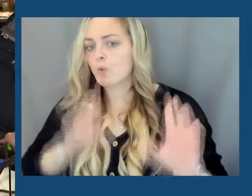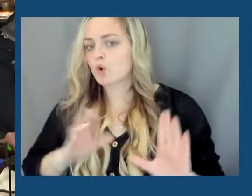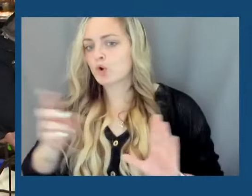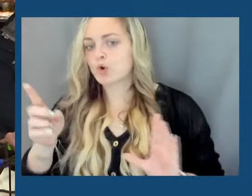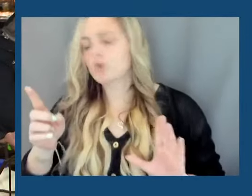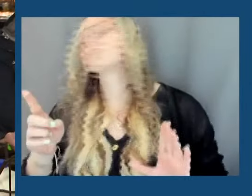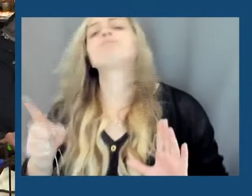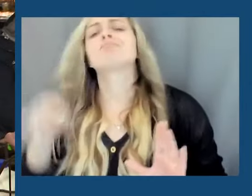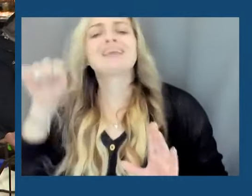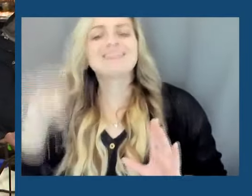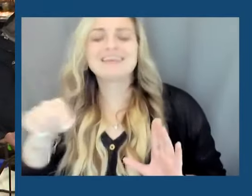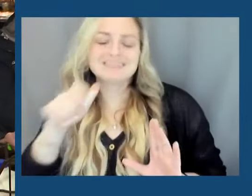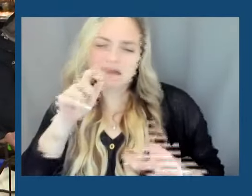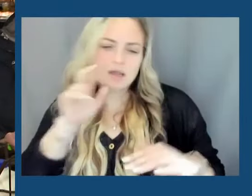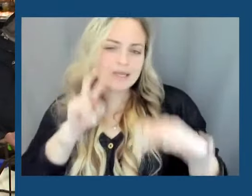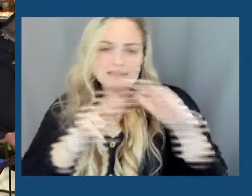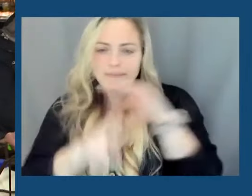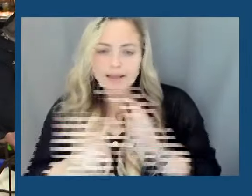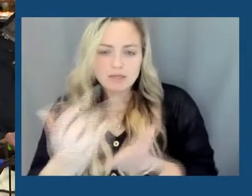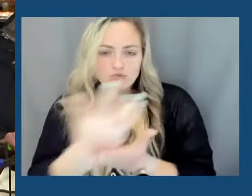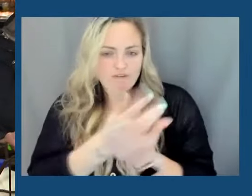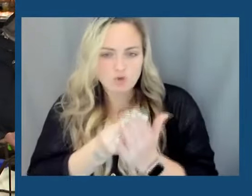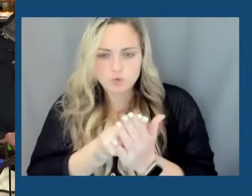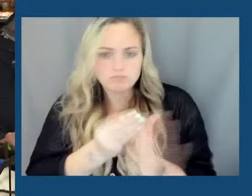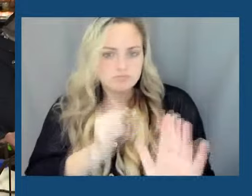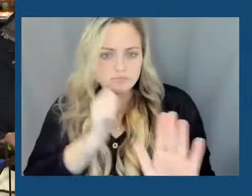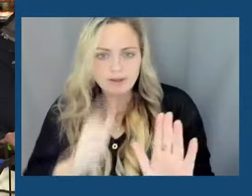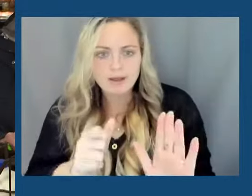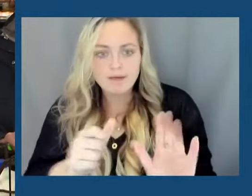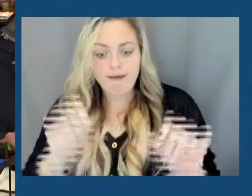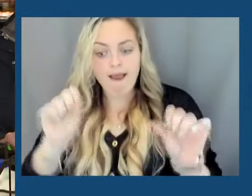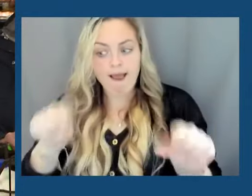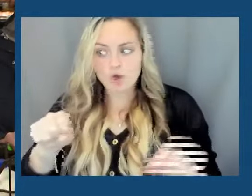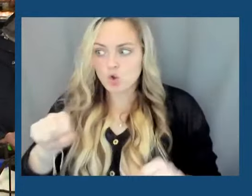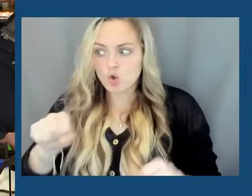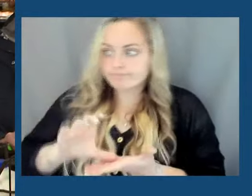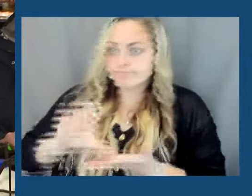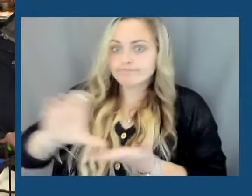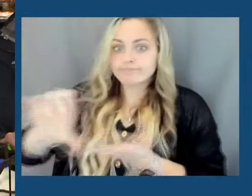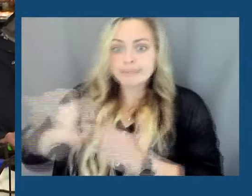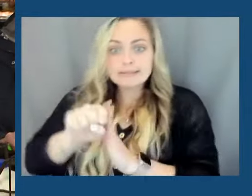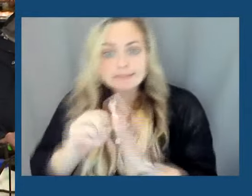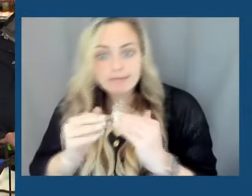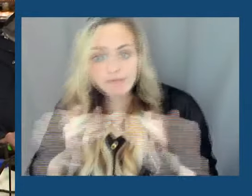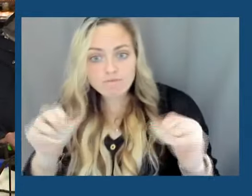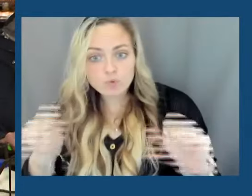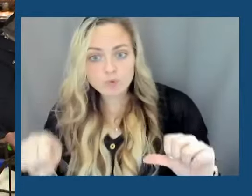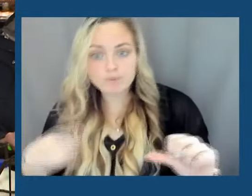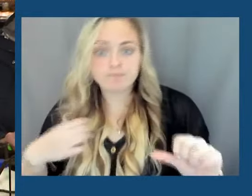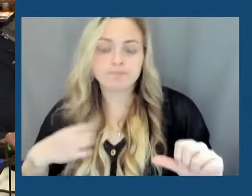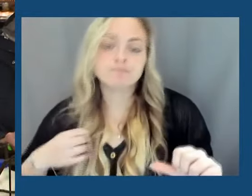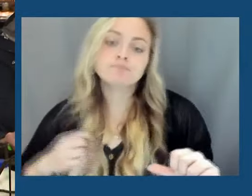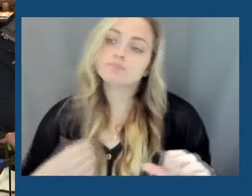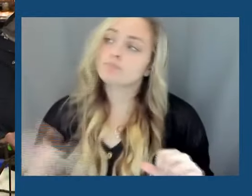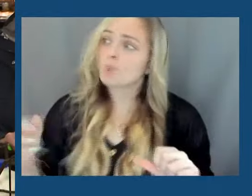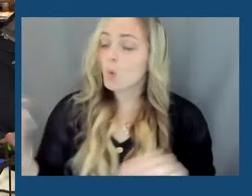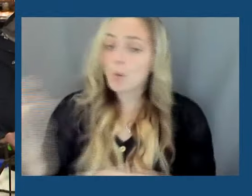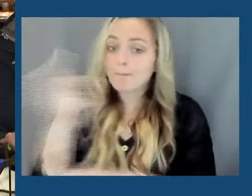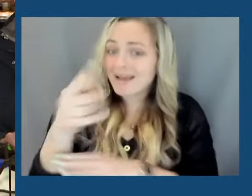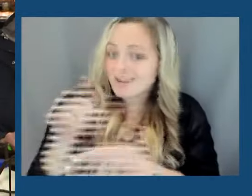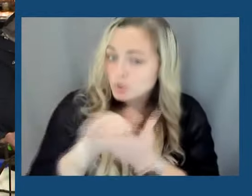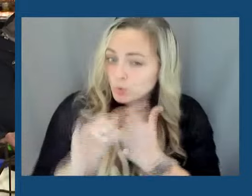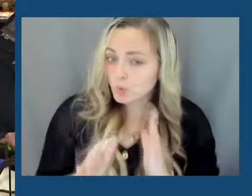this was unanticipated revenues that I could spend at the state level, or I can give it back to the New